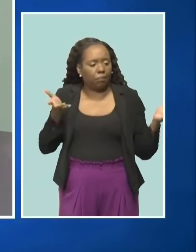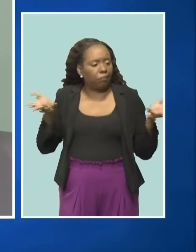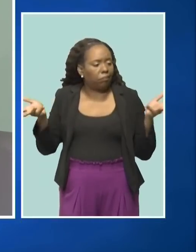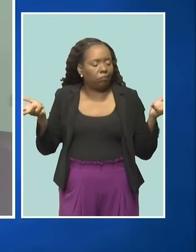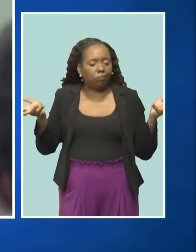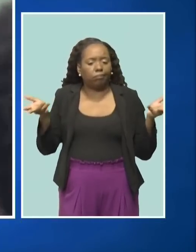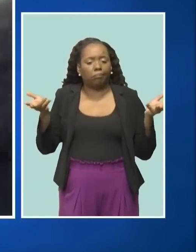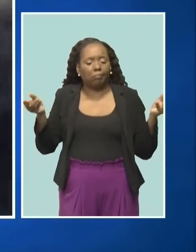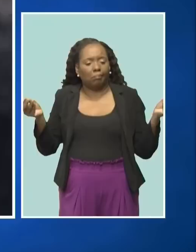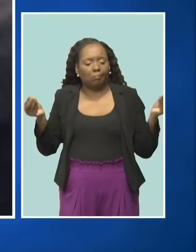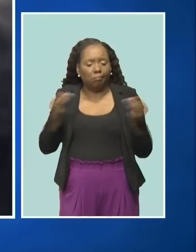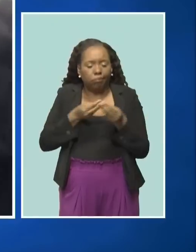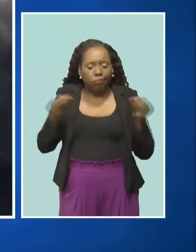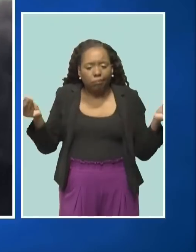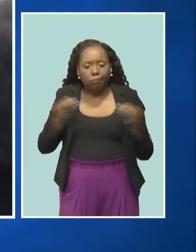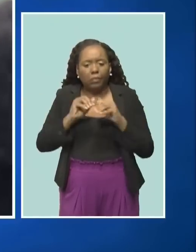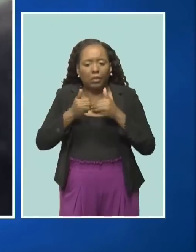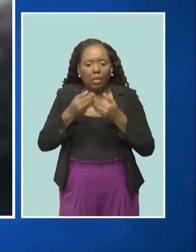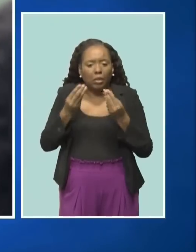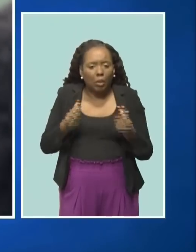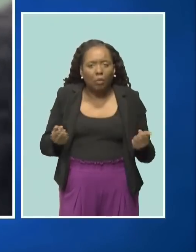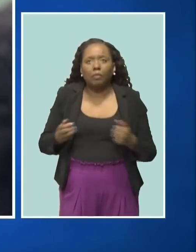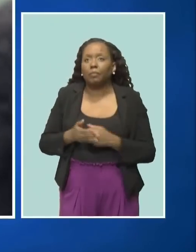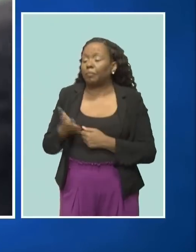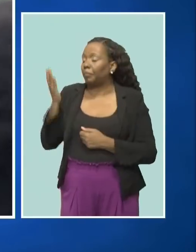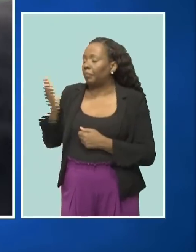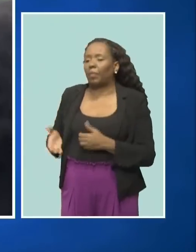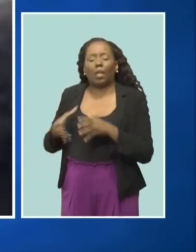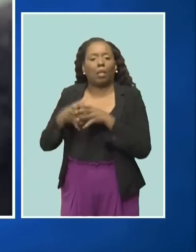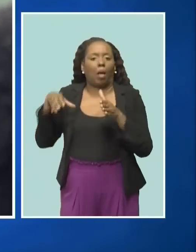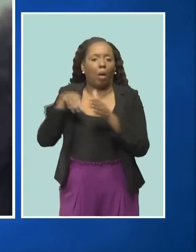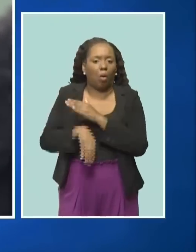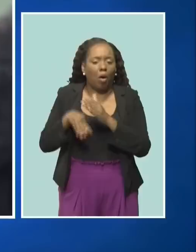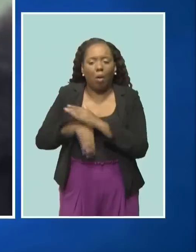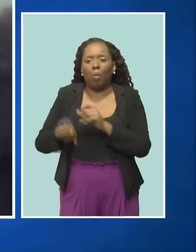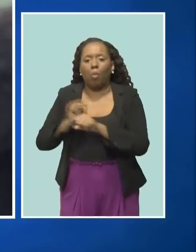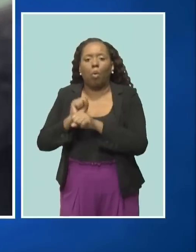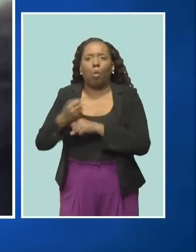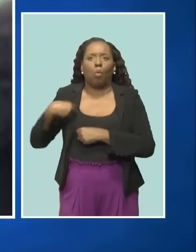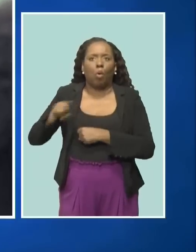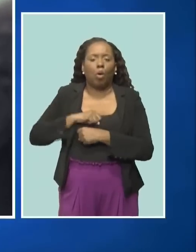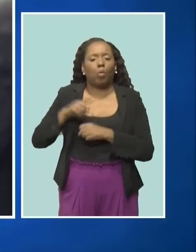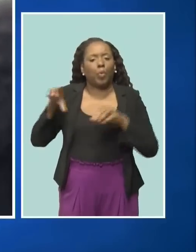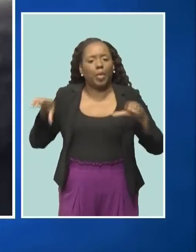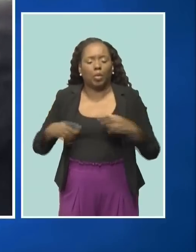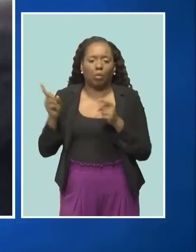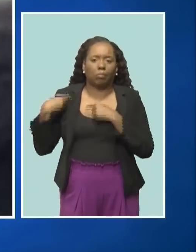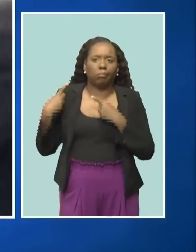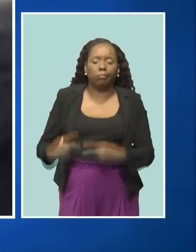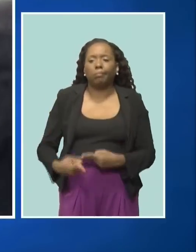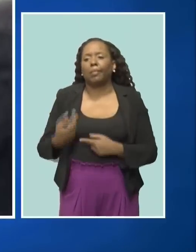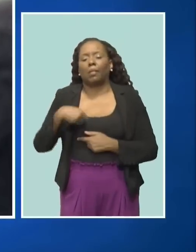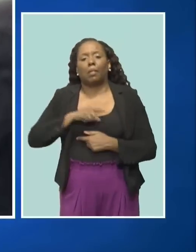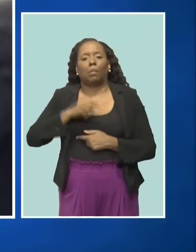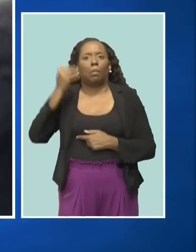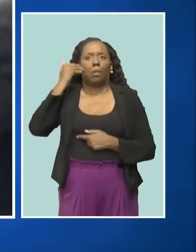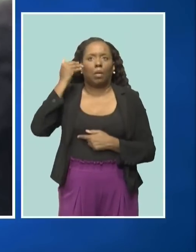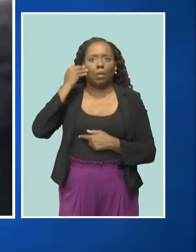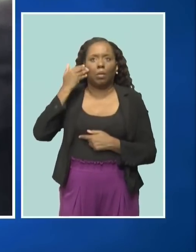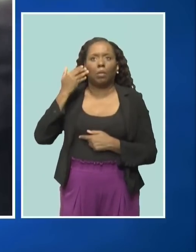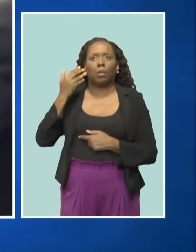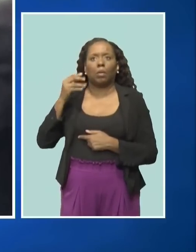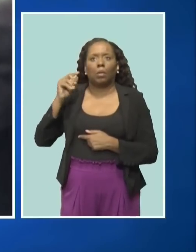Barbados in the criminal jurisdiction is managed, as you know, right